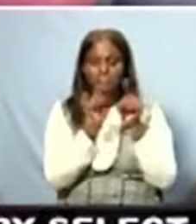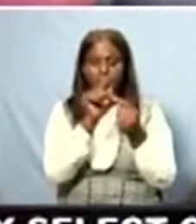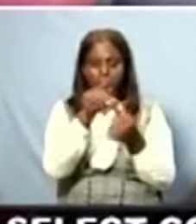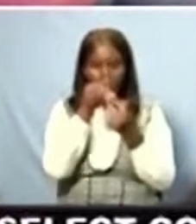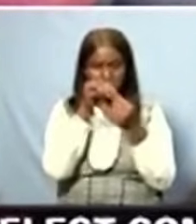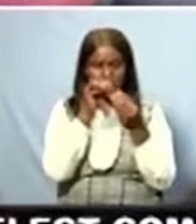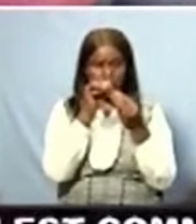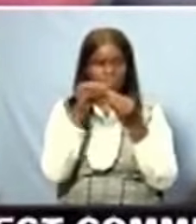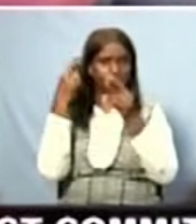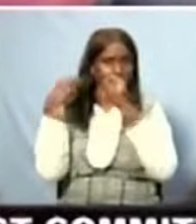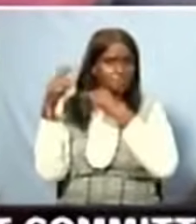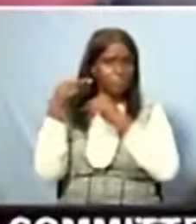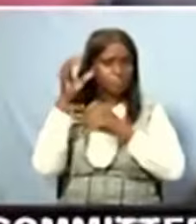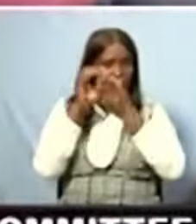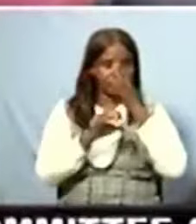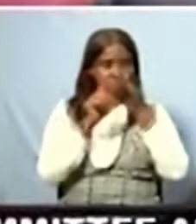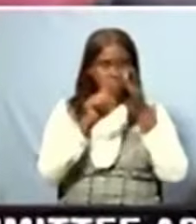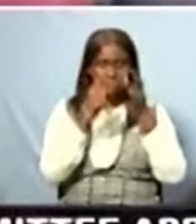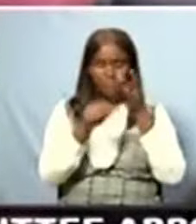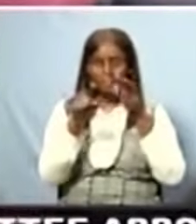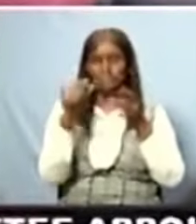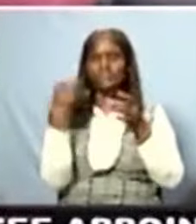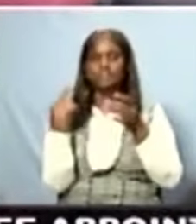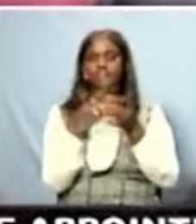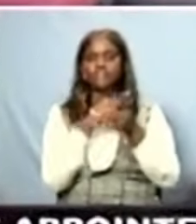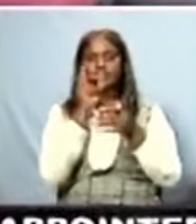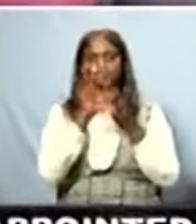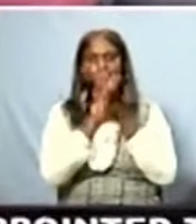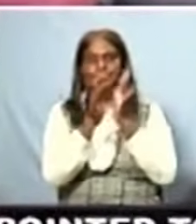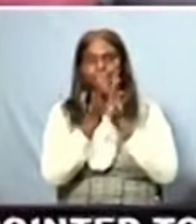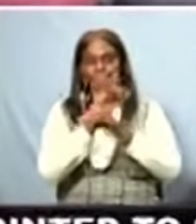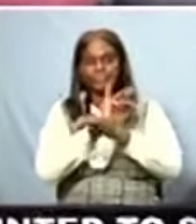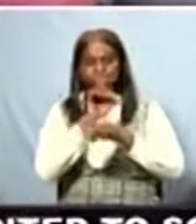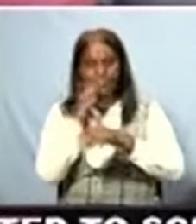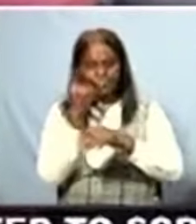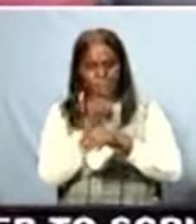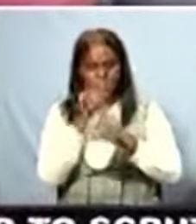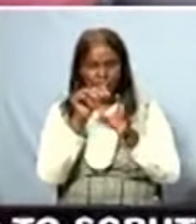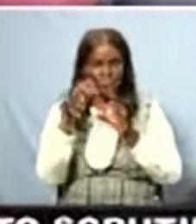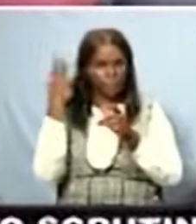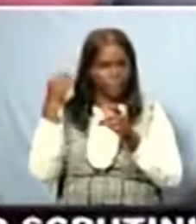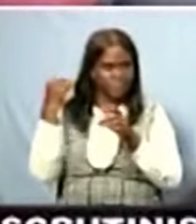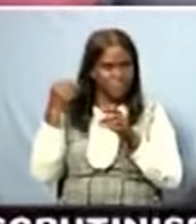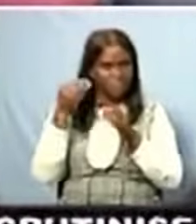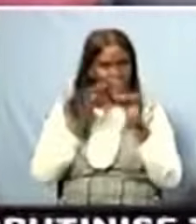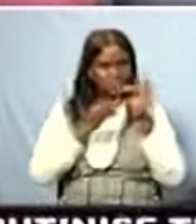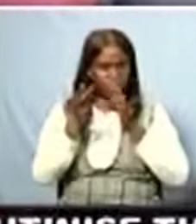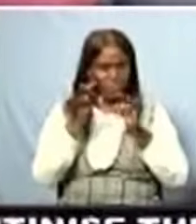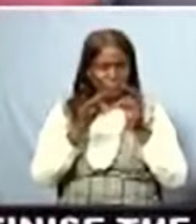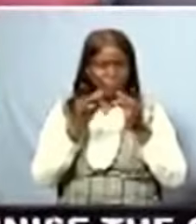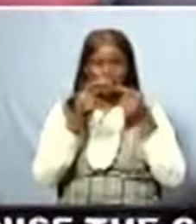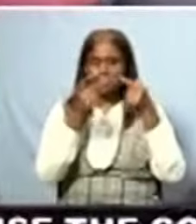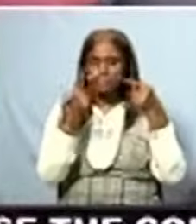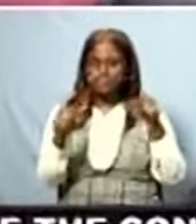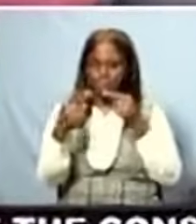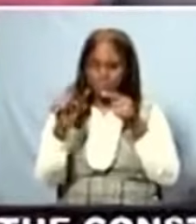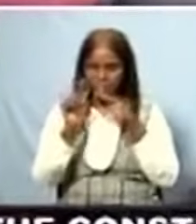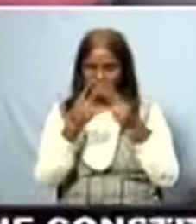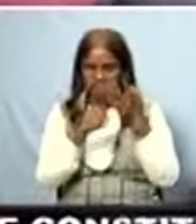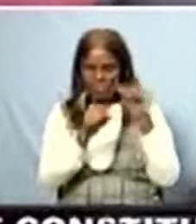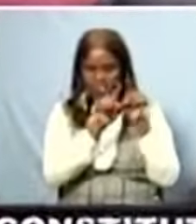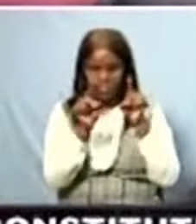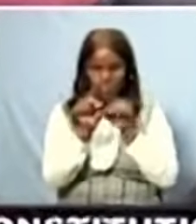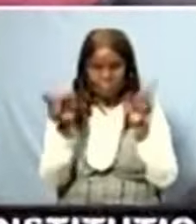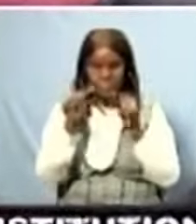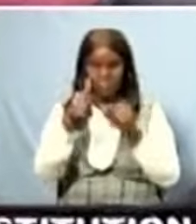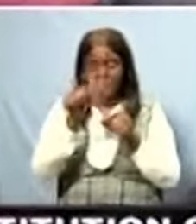specifically the revised clause that a parliamentary seat shall fall vacant not only in the previously stated instances but also when a